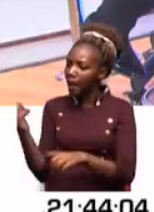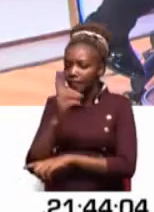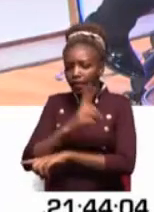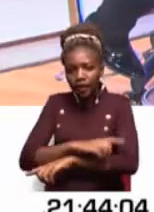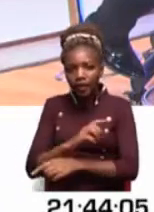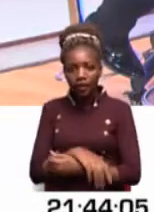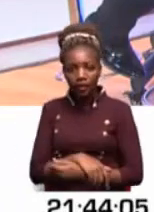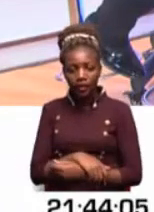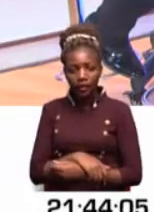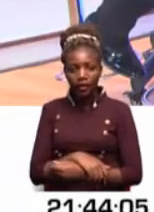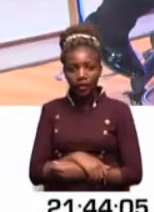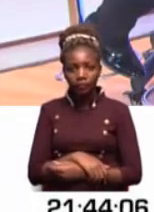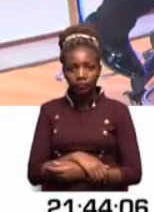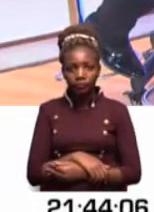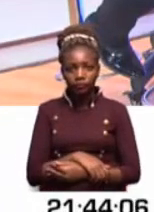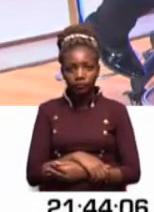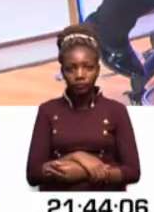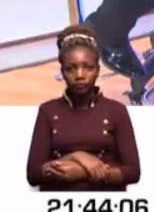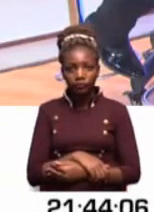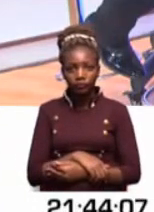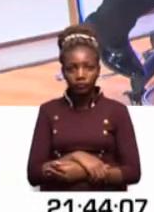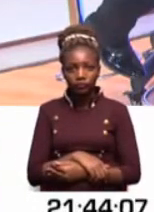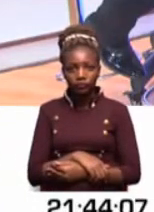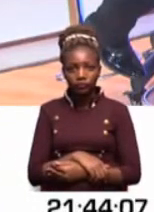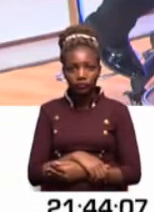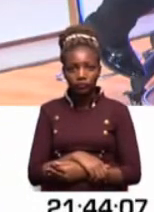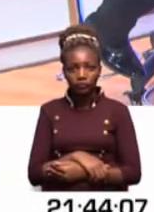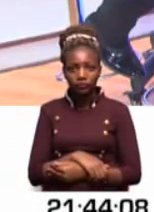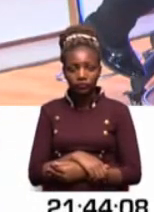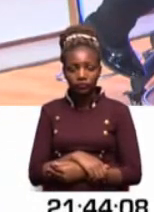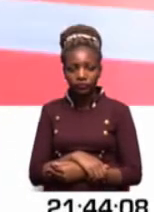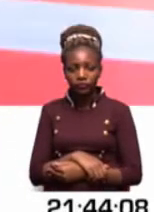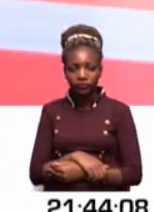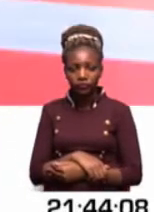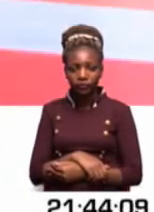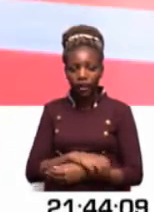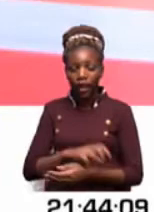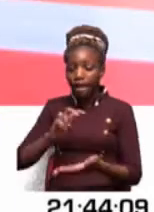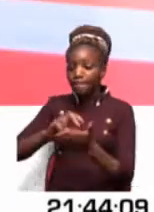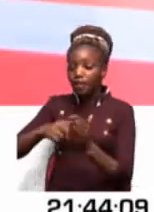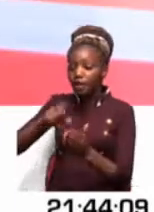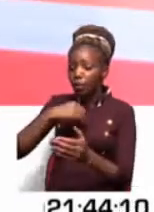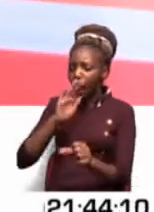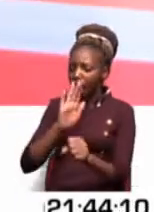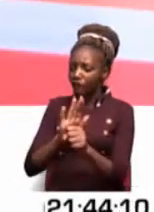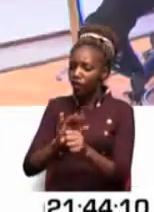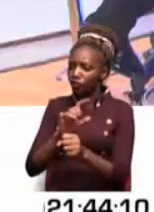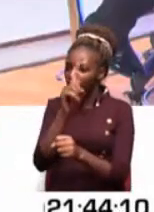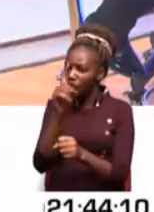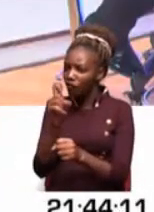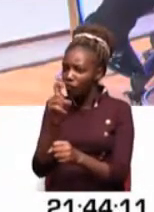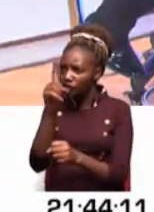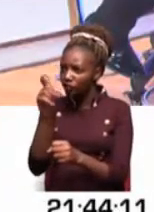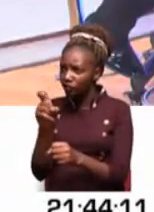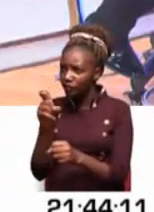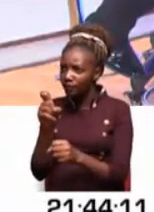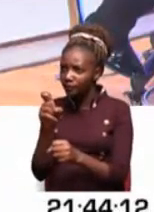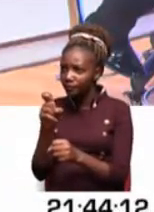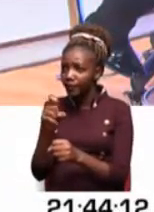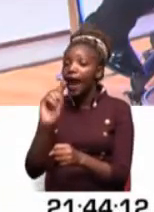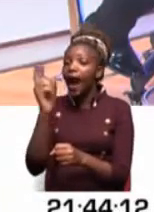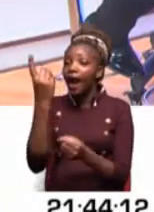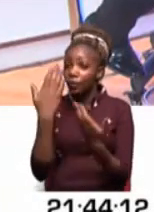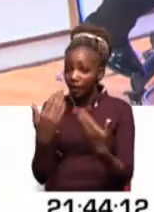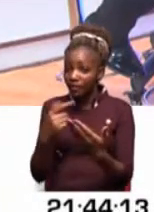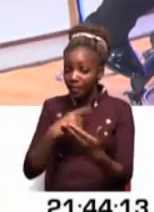may not have Which are the questions time. Leaders and they are really questions that bother me on a daily basis. Mm-hmm. And one of the things that I think